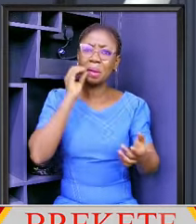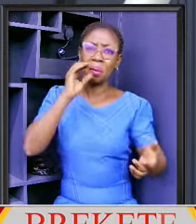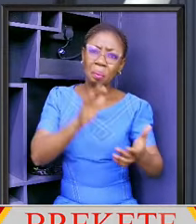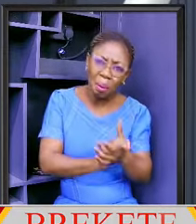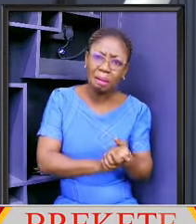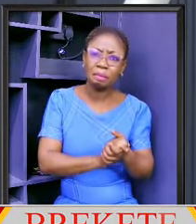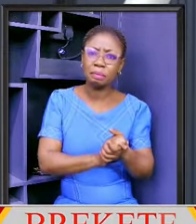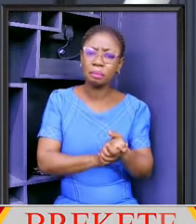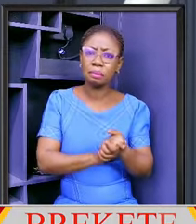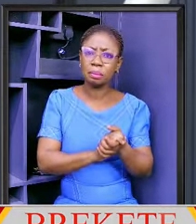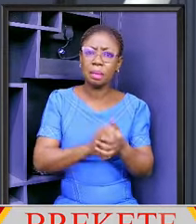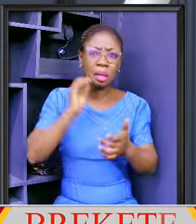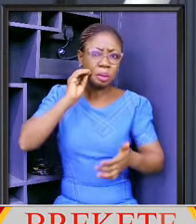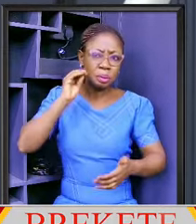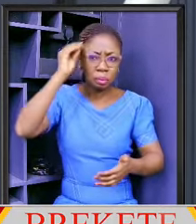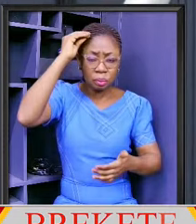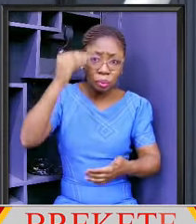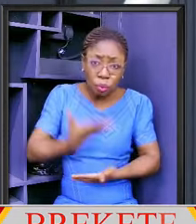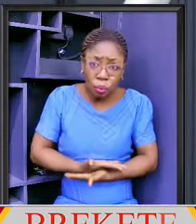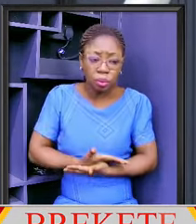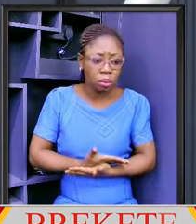I don't know what I don't understand.